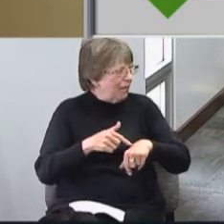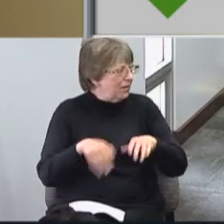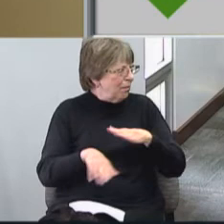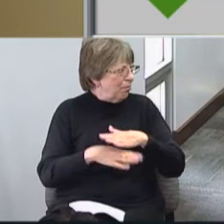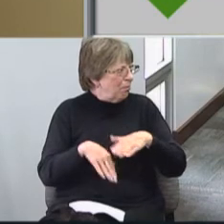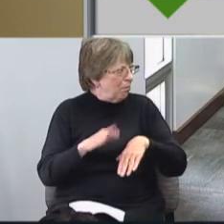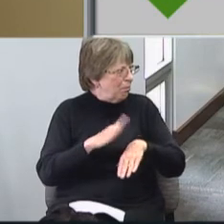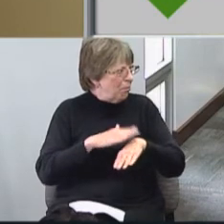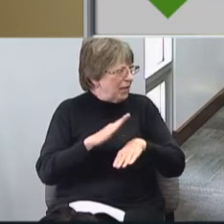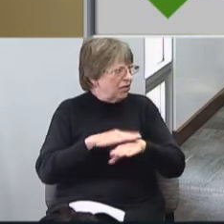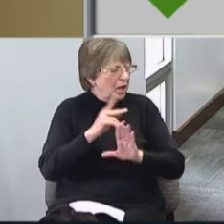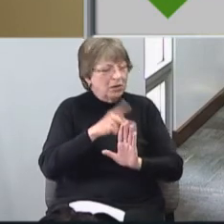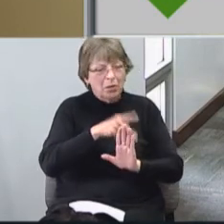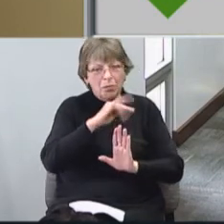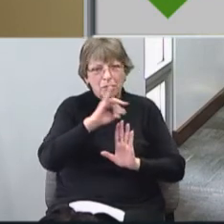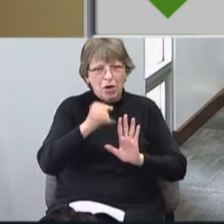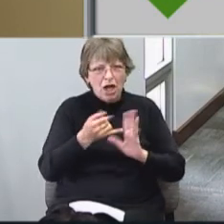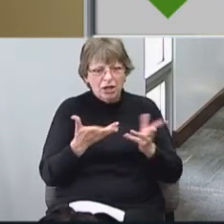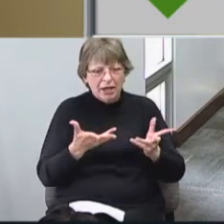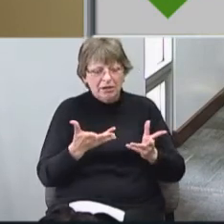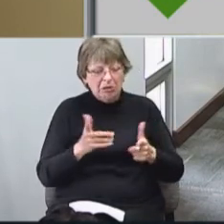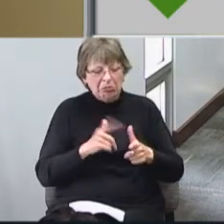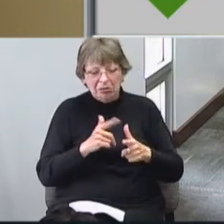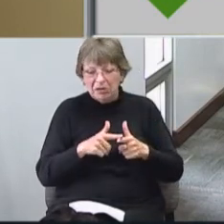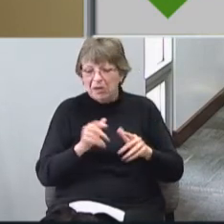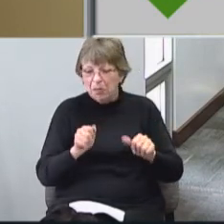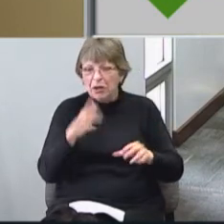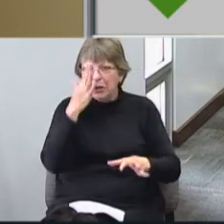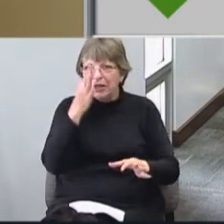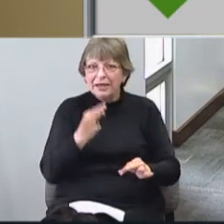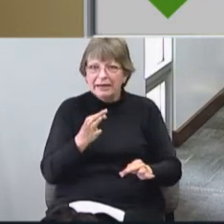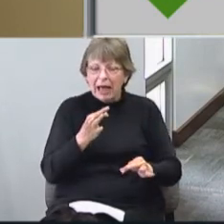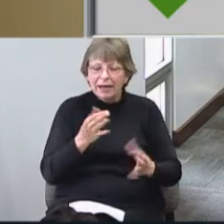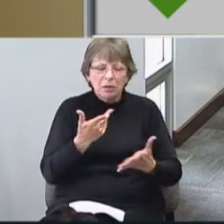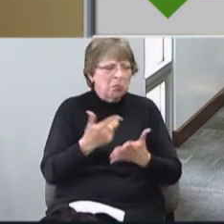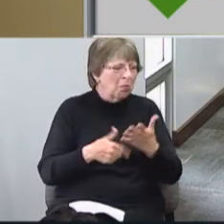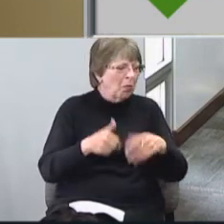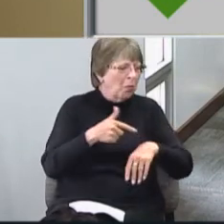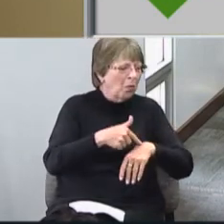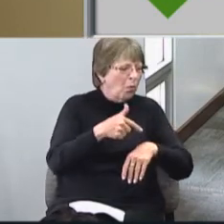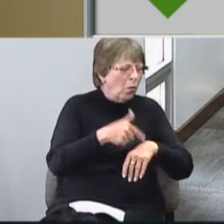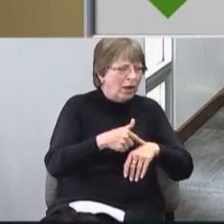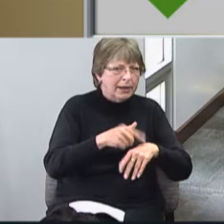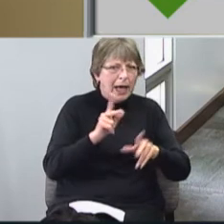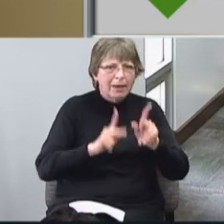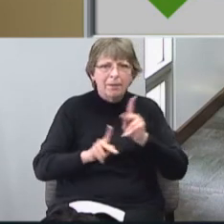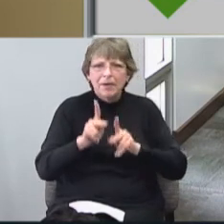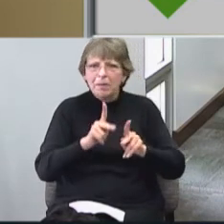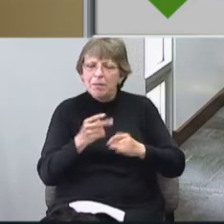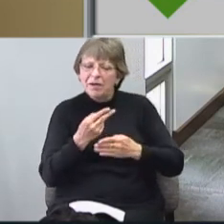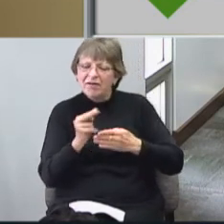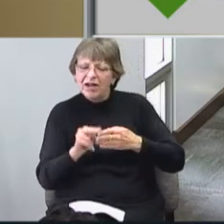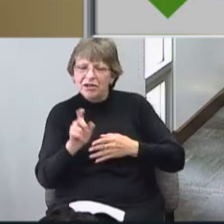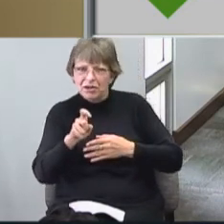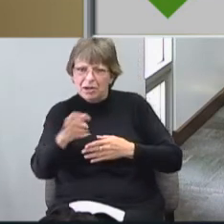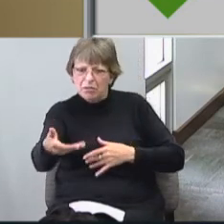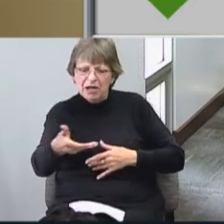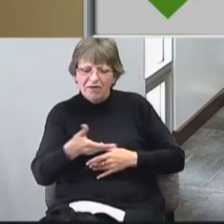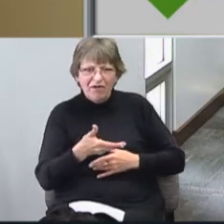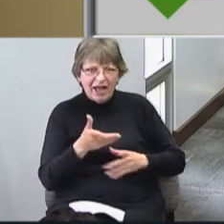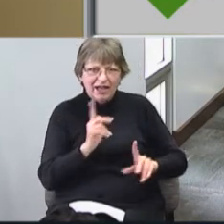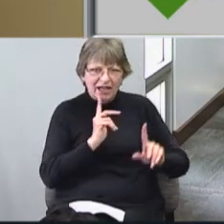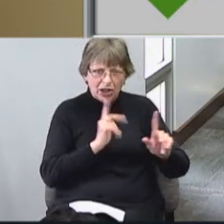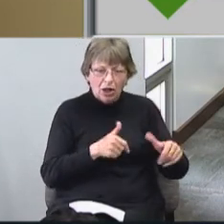could determine at what point the community engagement piece needs to be carried out. Project plans are